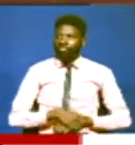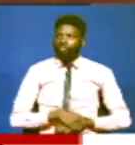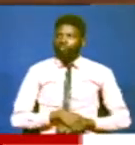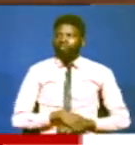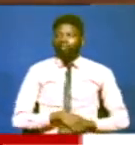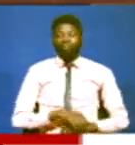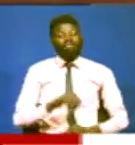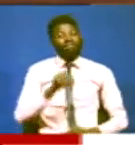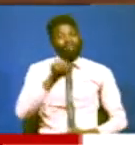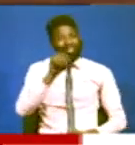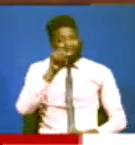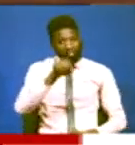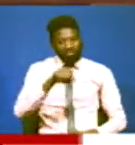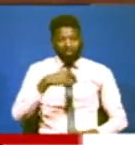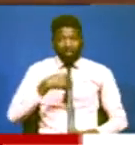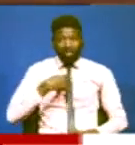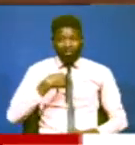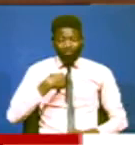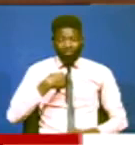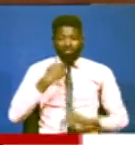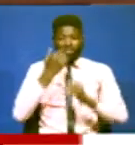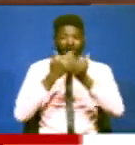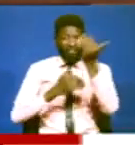I'm a lawyer by profession, having